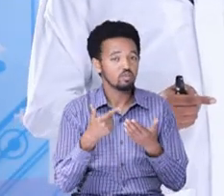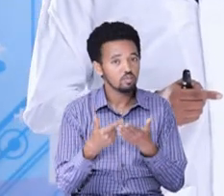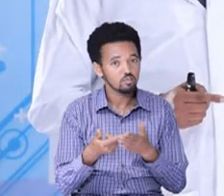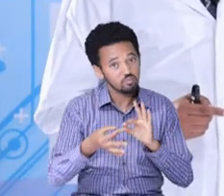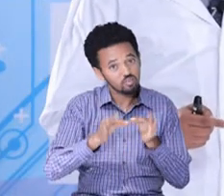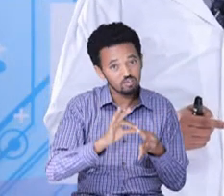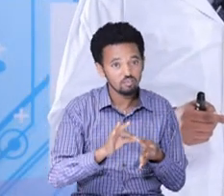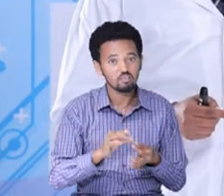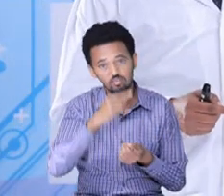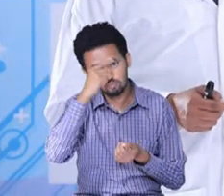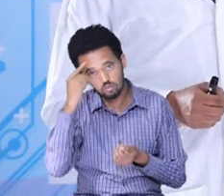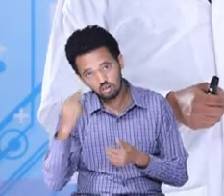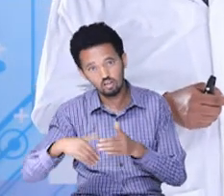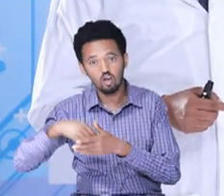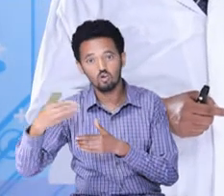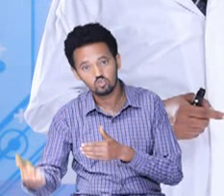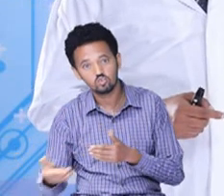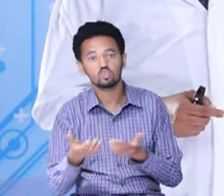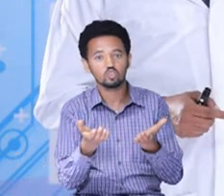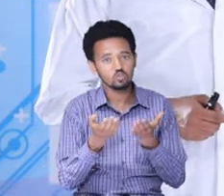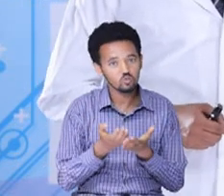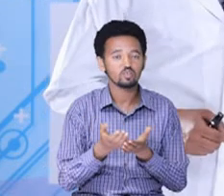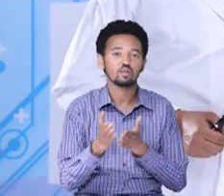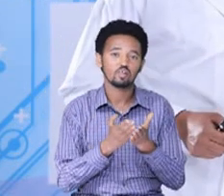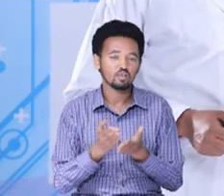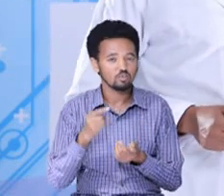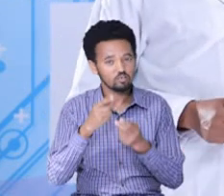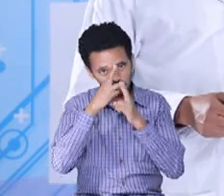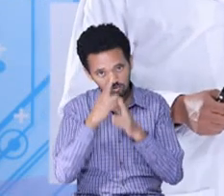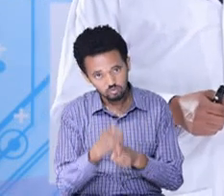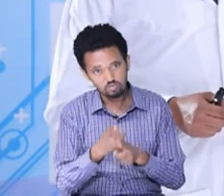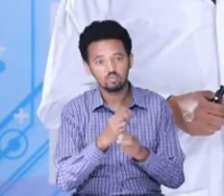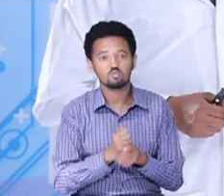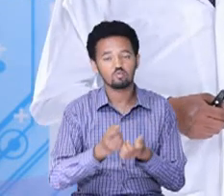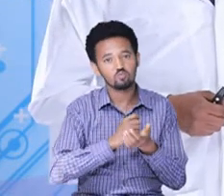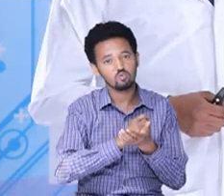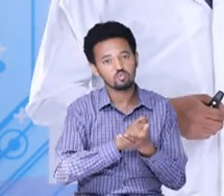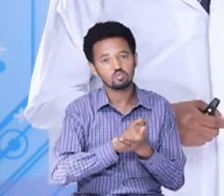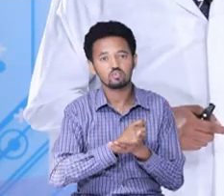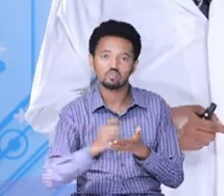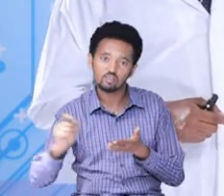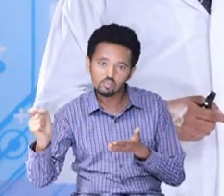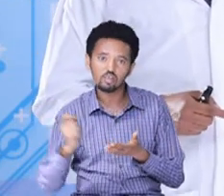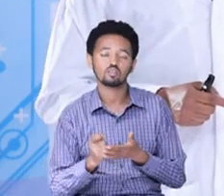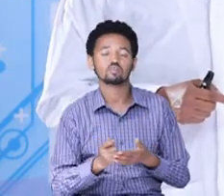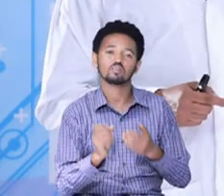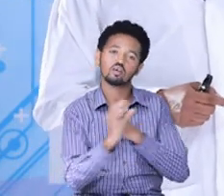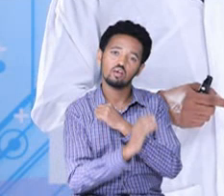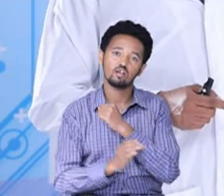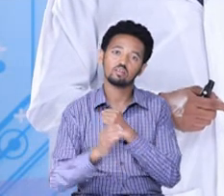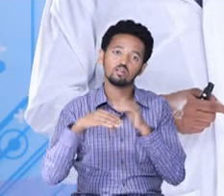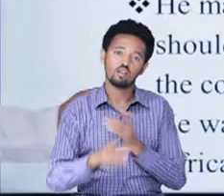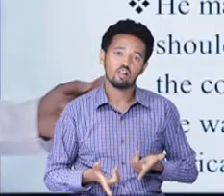maintained that the black outside from Africa should struggle for the respect of their own right in the countries they lived